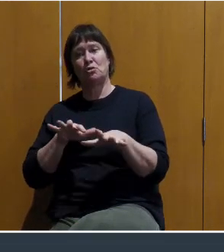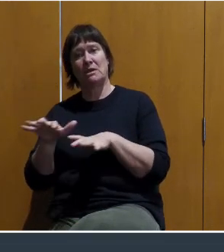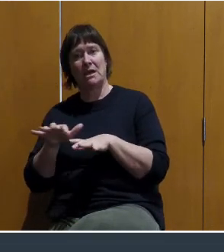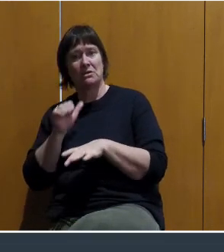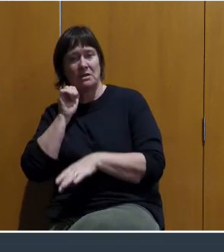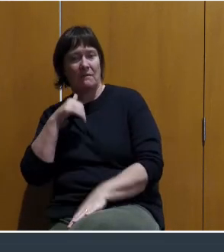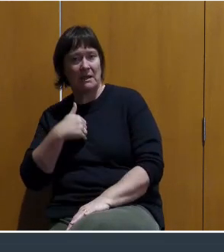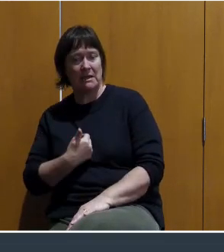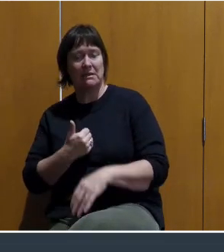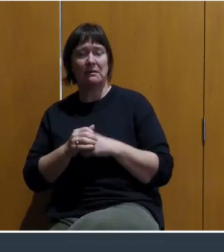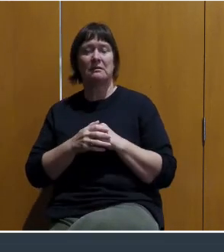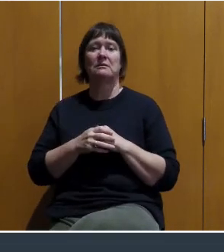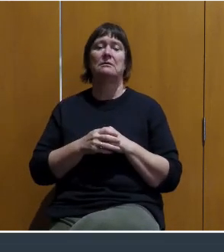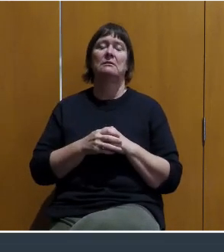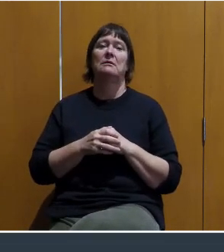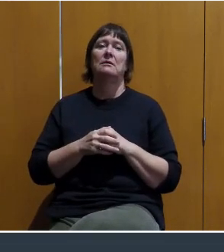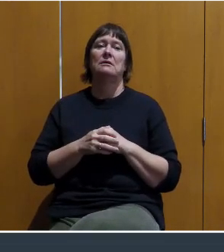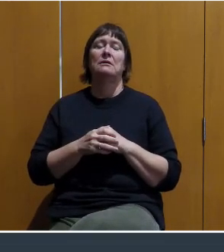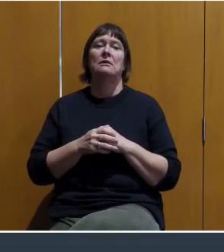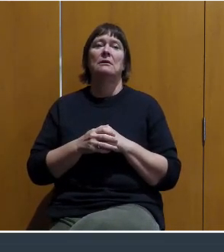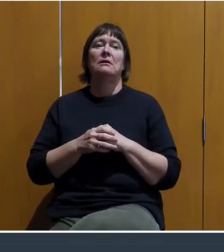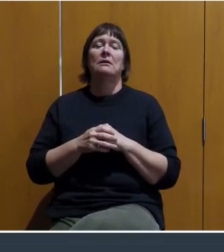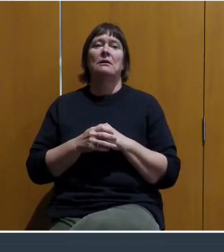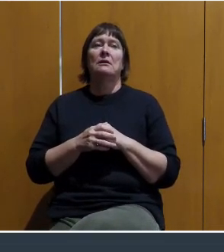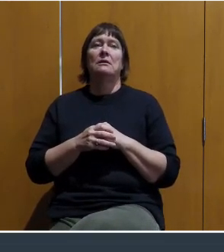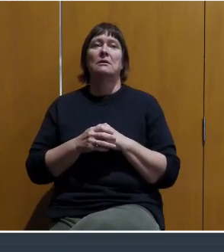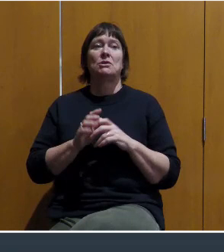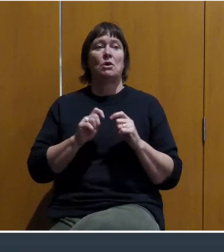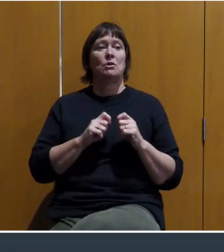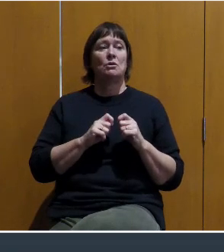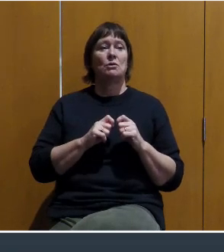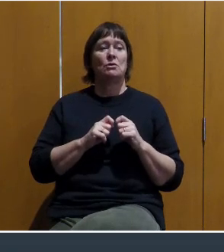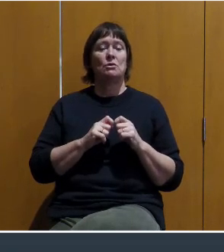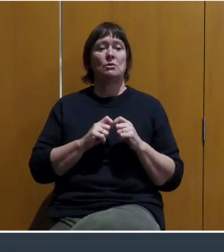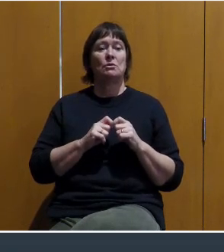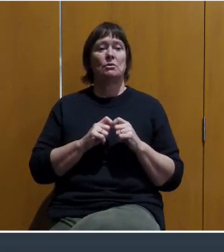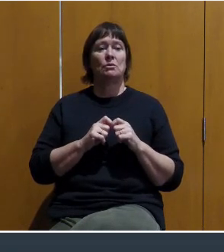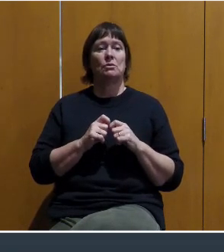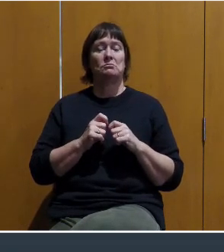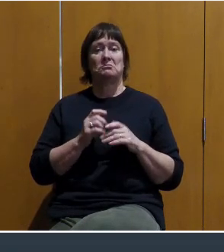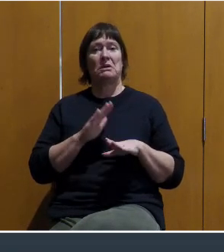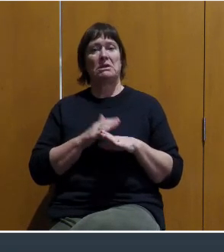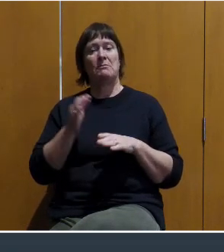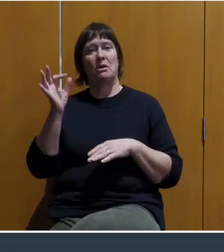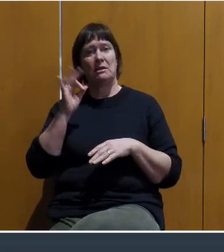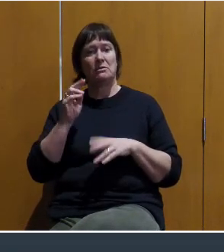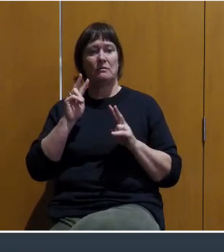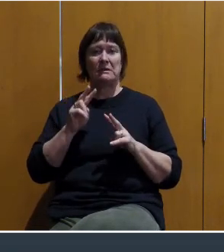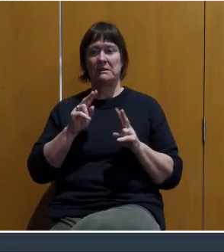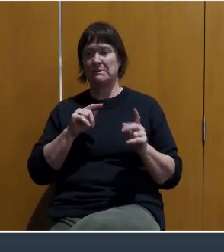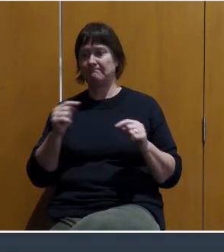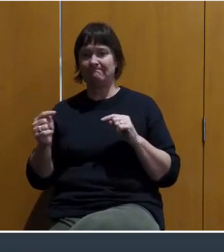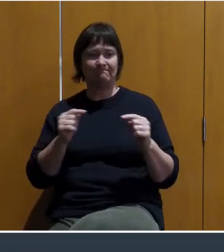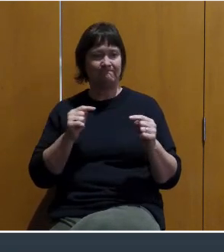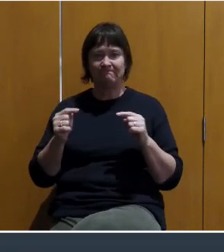they need to. So I've heard, some of our team's struggles over my time on council as well, with the state of our